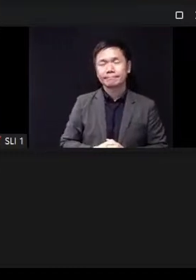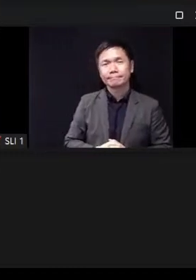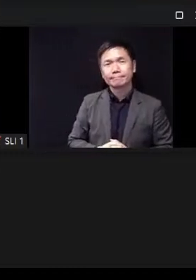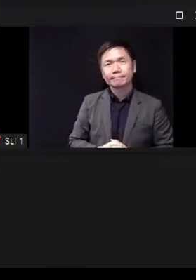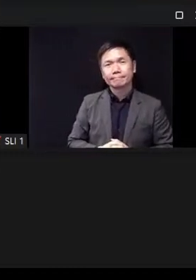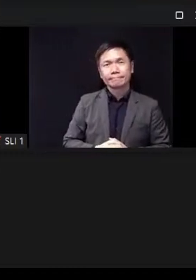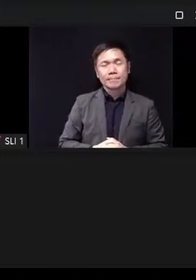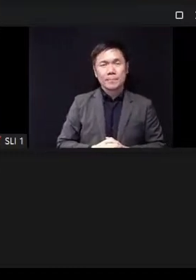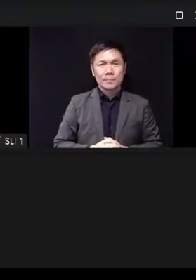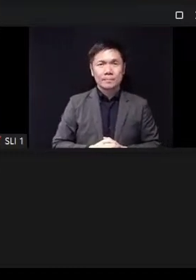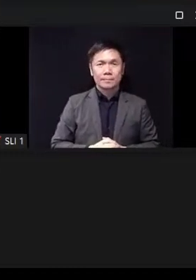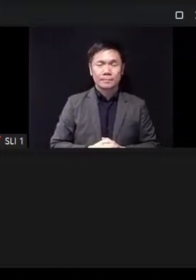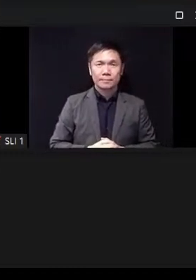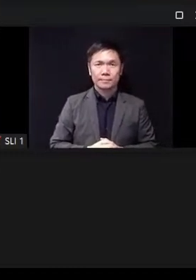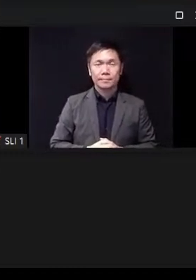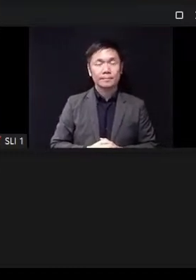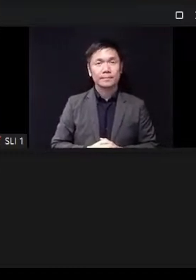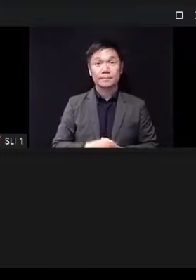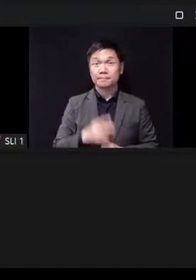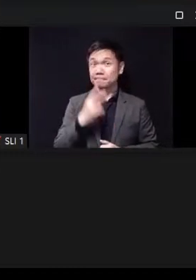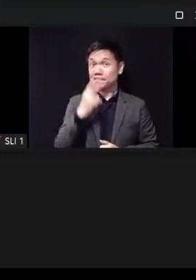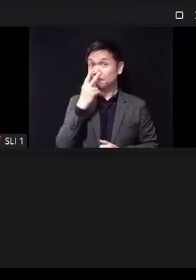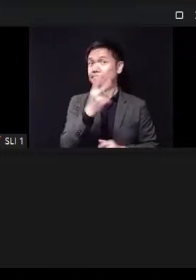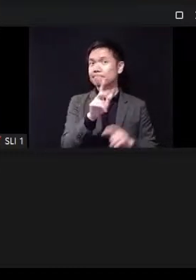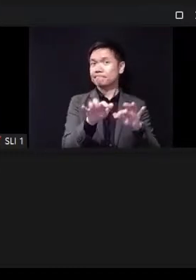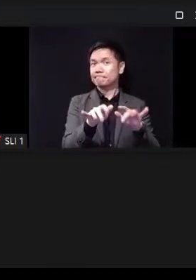views and positions